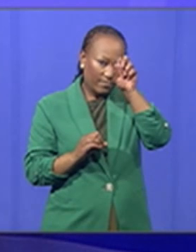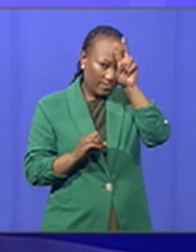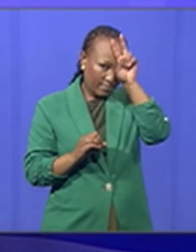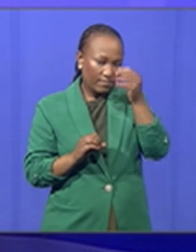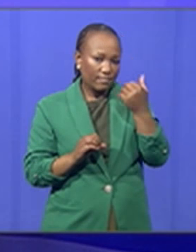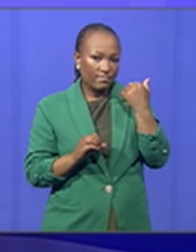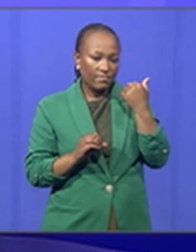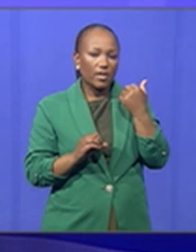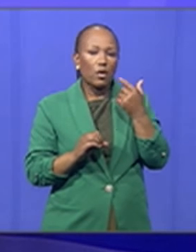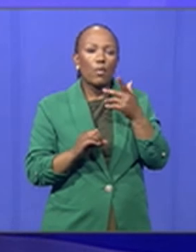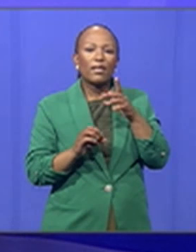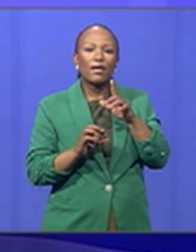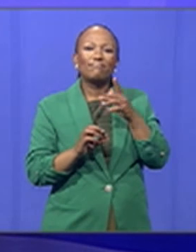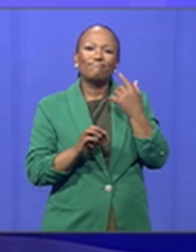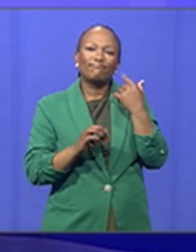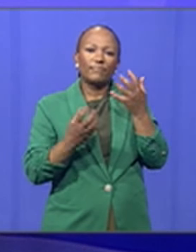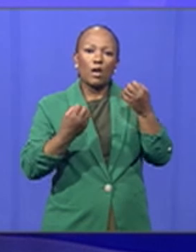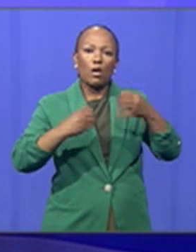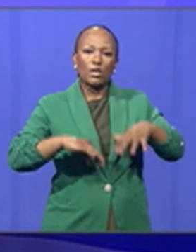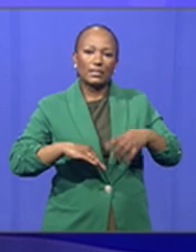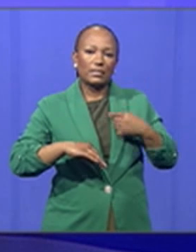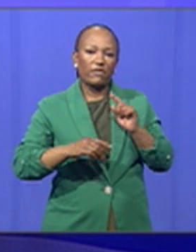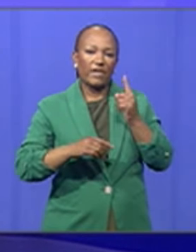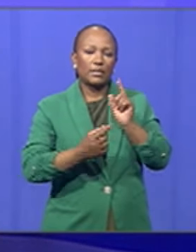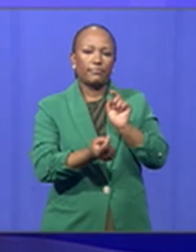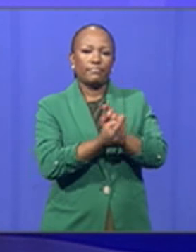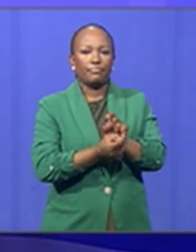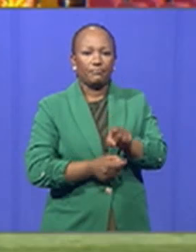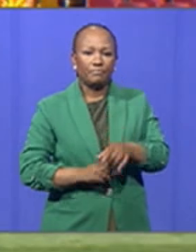ga go lahlegela papading ya pele ya teko ya tše 4.